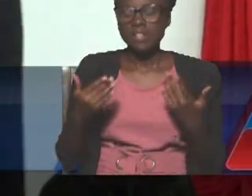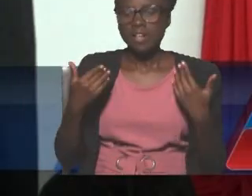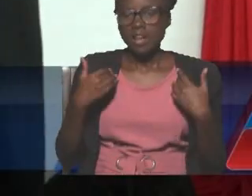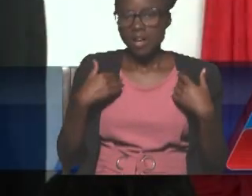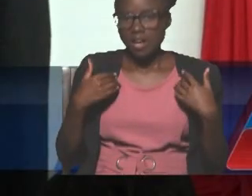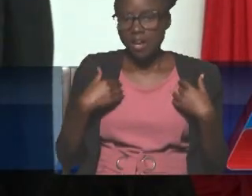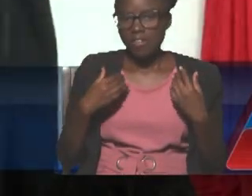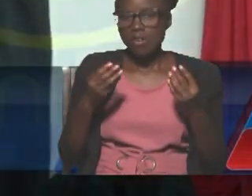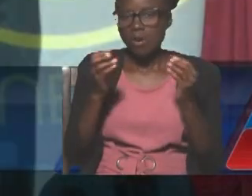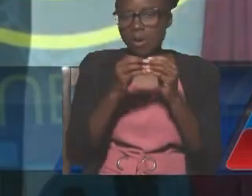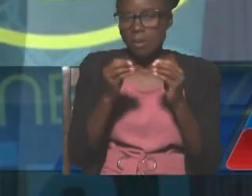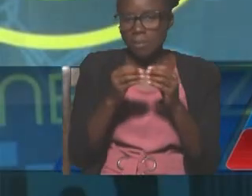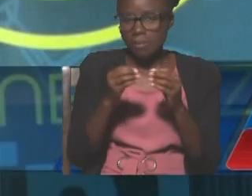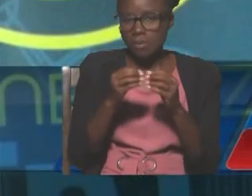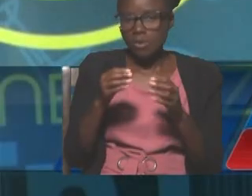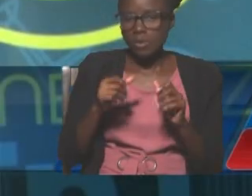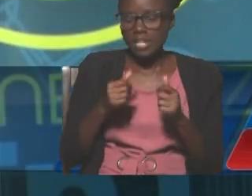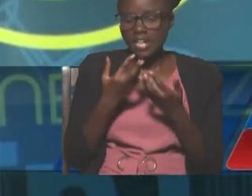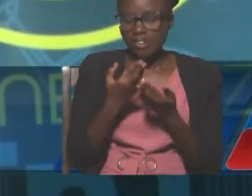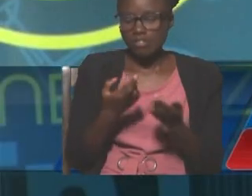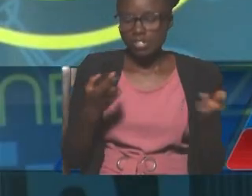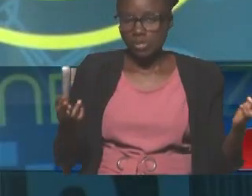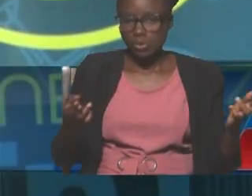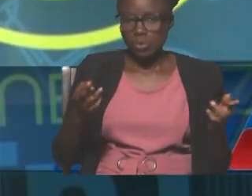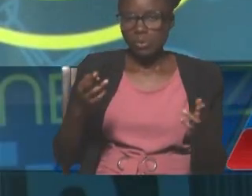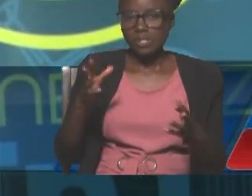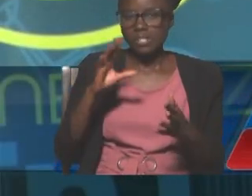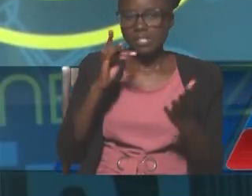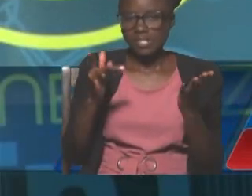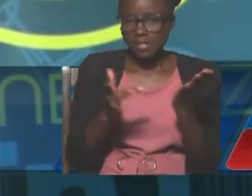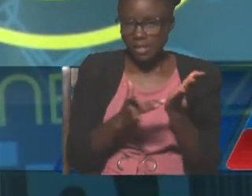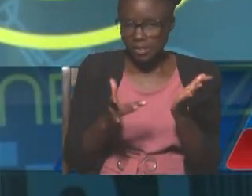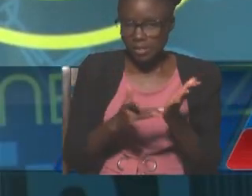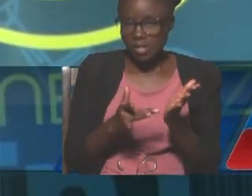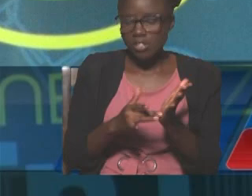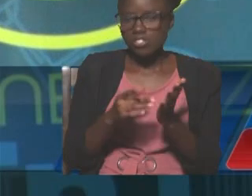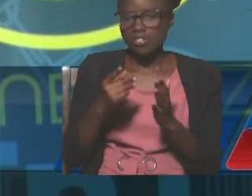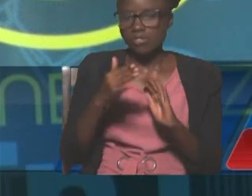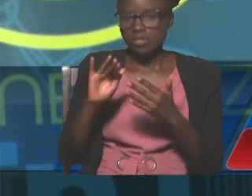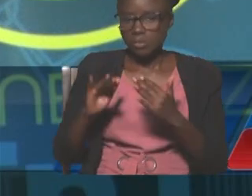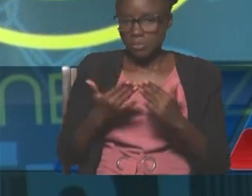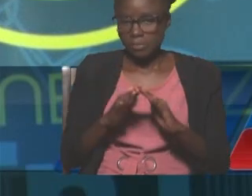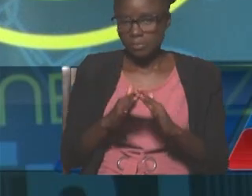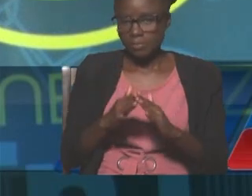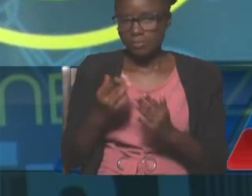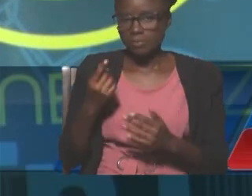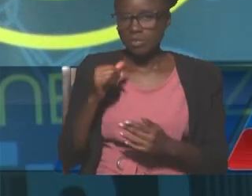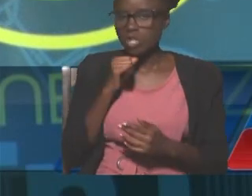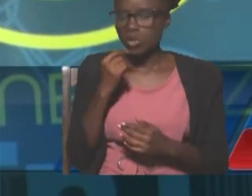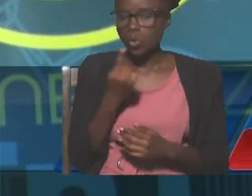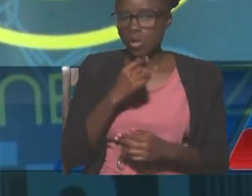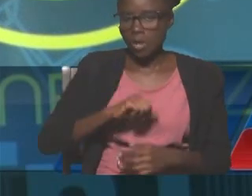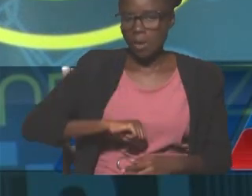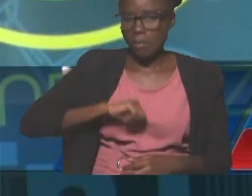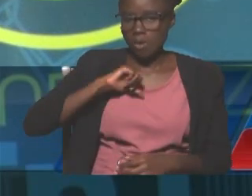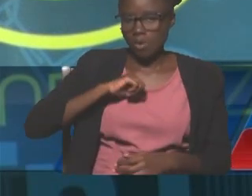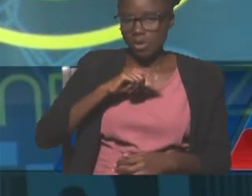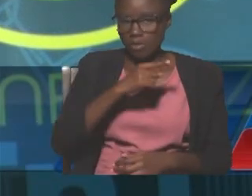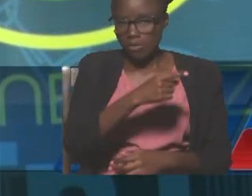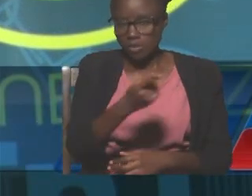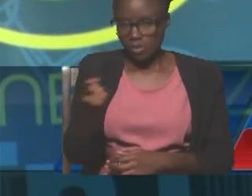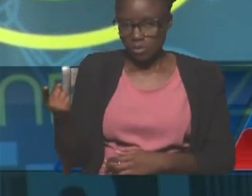advantages of renewable and sustainable energy as well as technology. I want you to know that we are not only proud of your